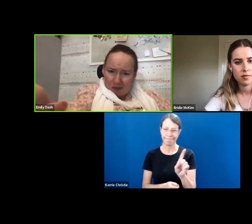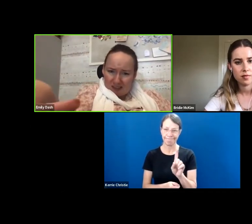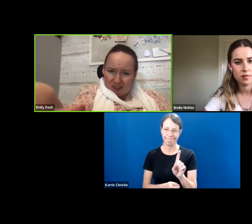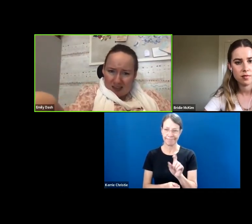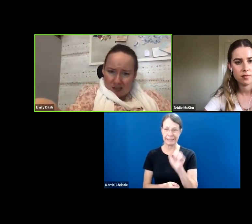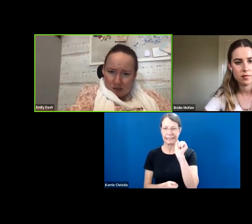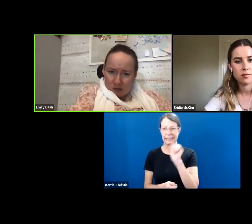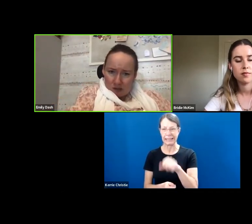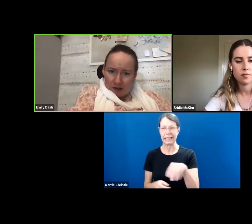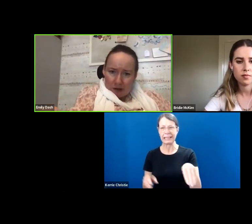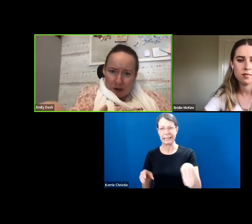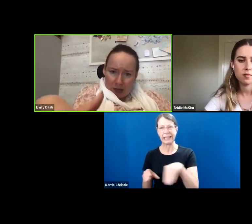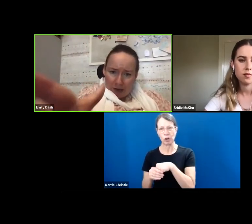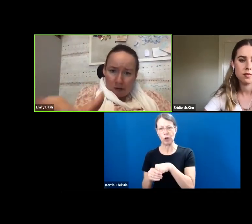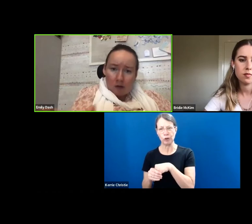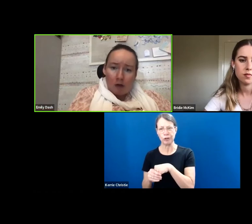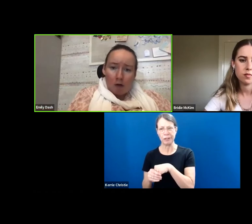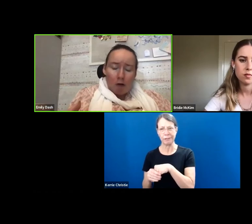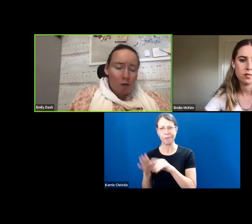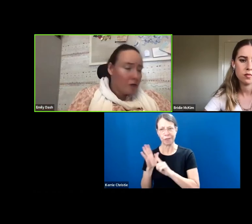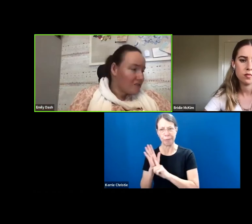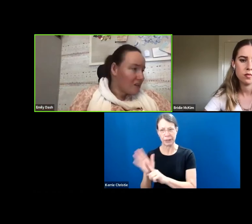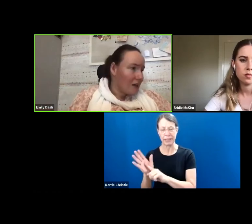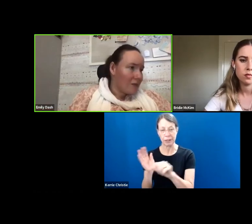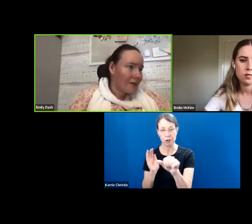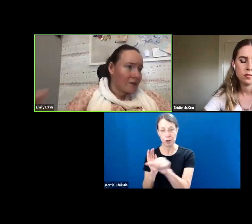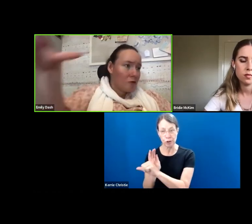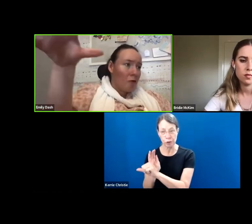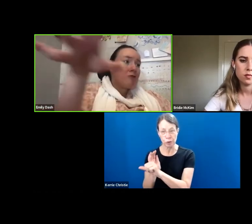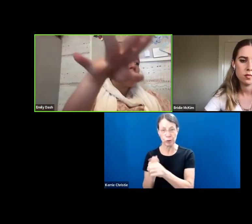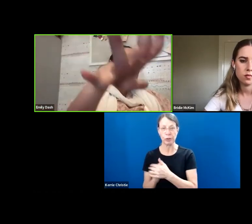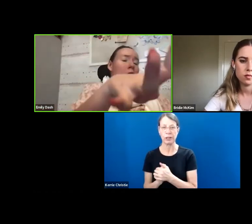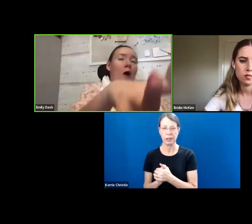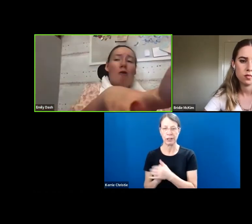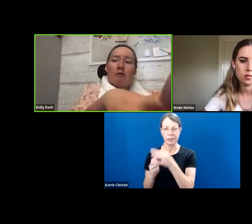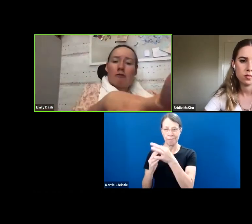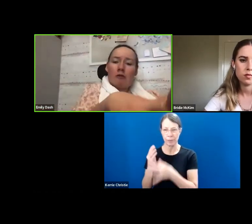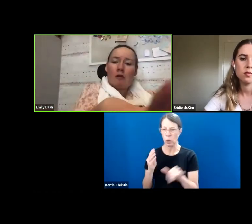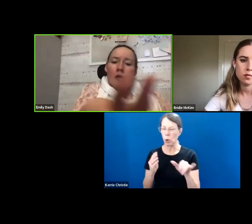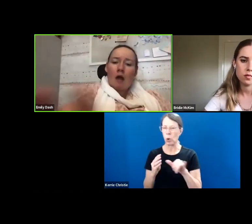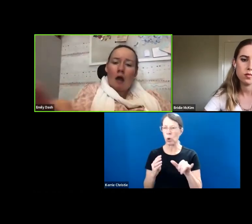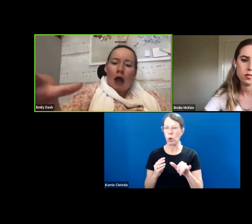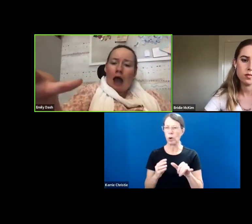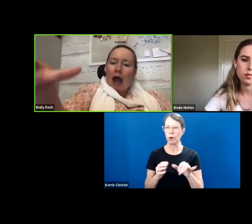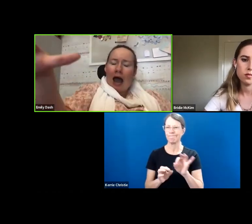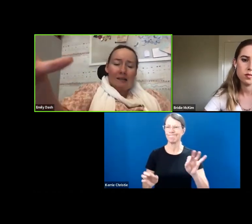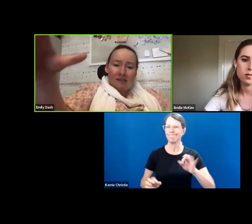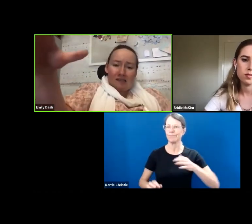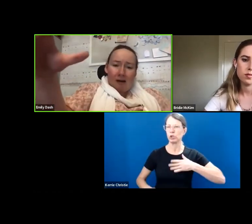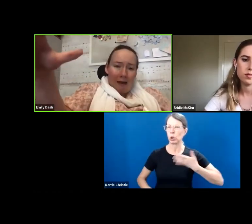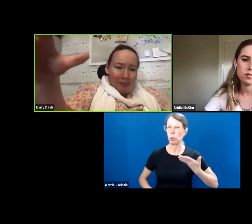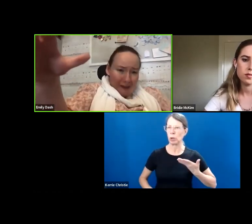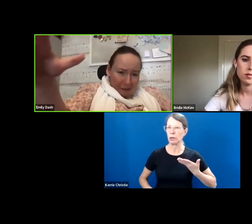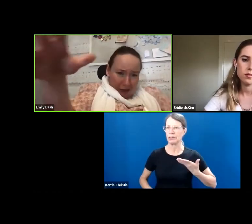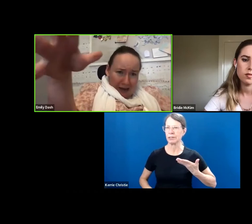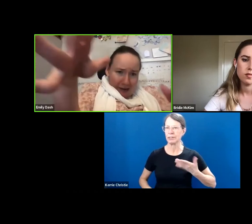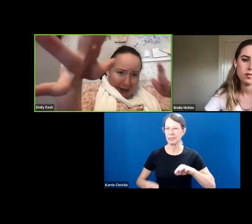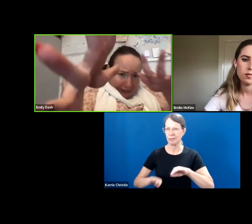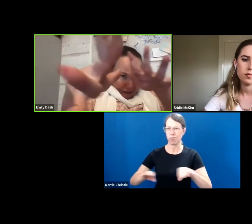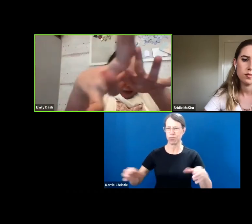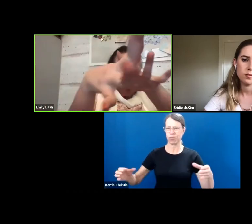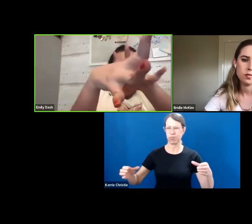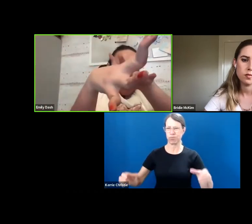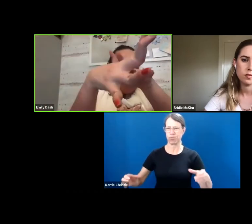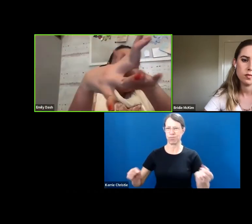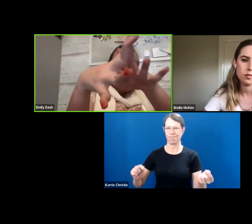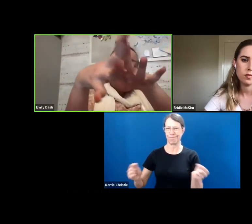inclusive representation and all those kind of things, or you're not. And so I think there